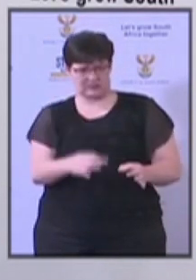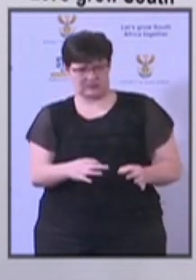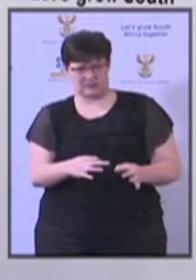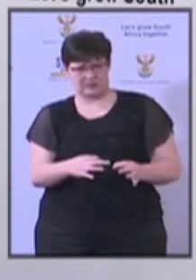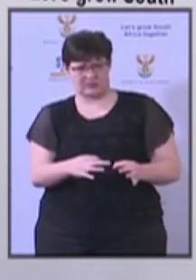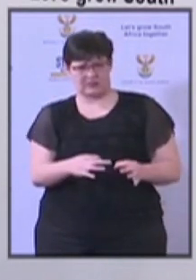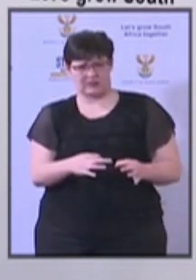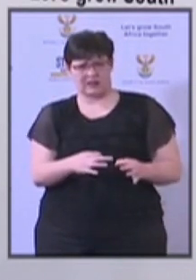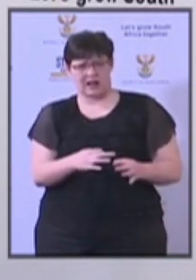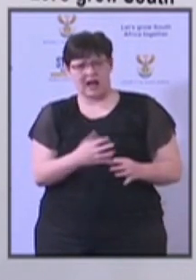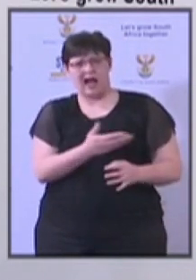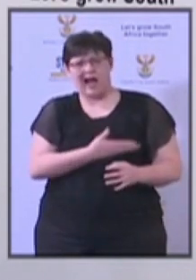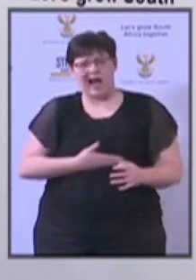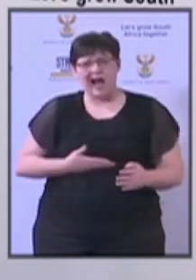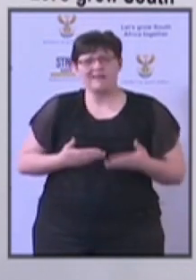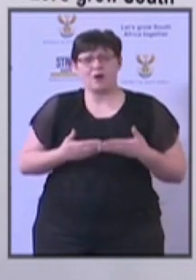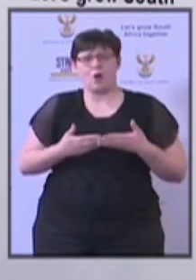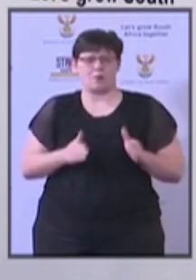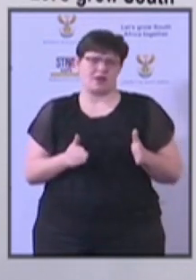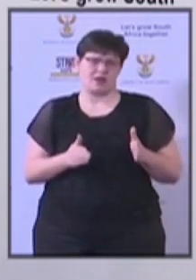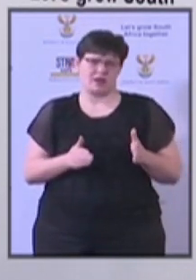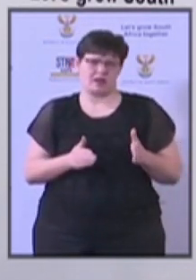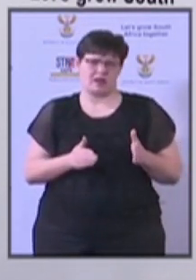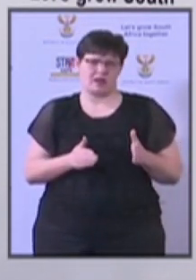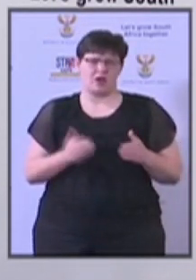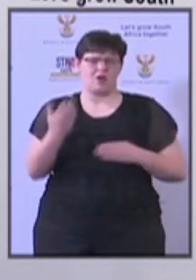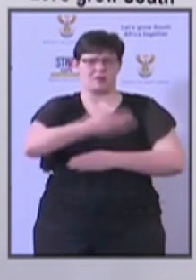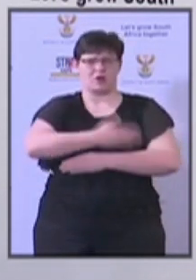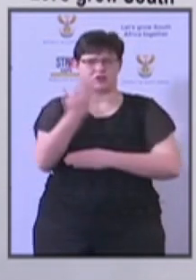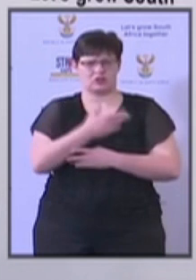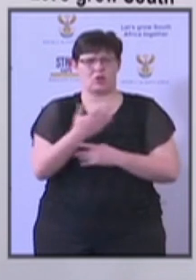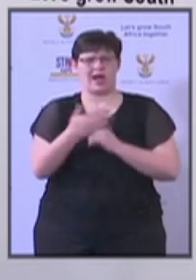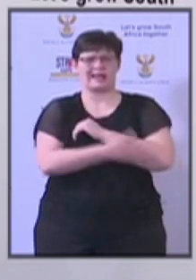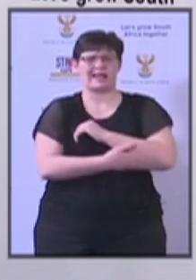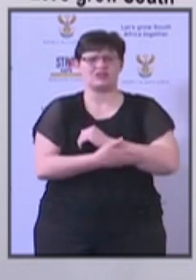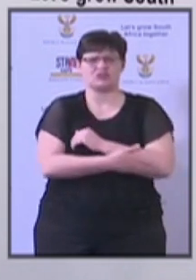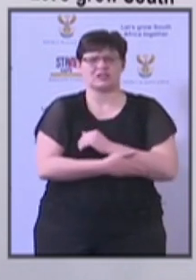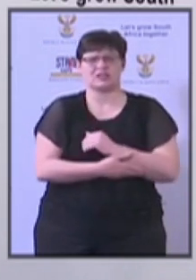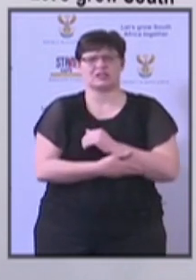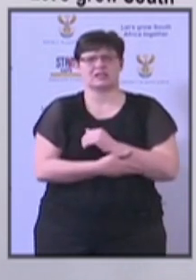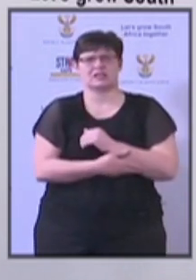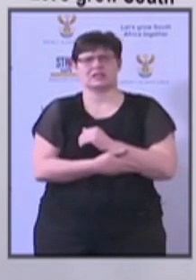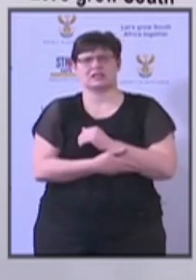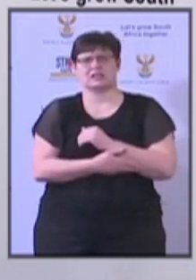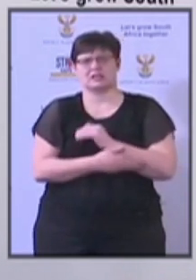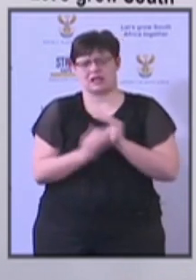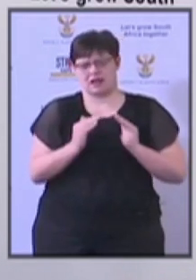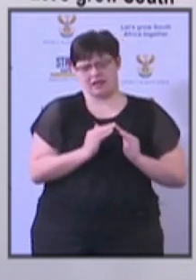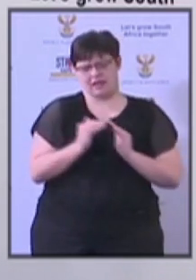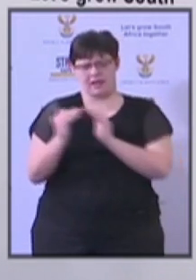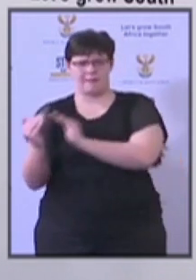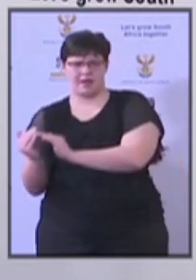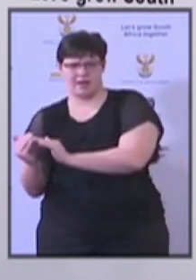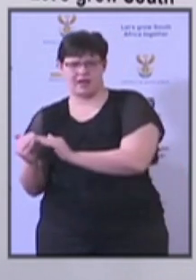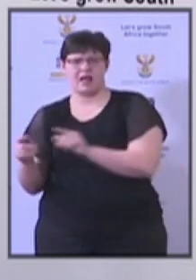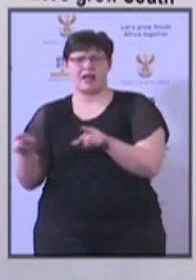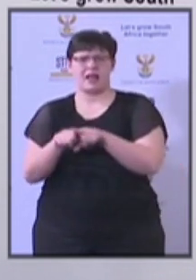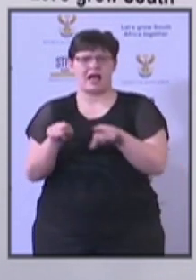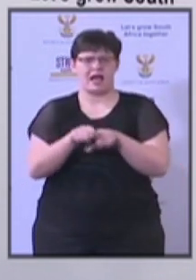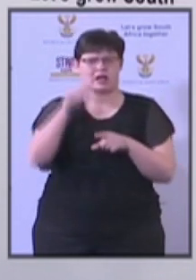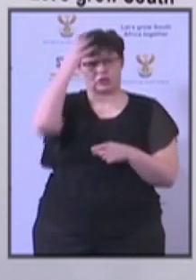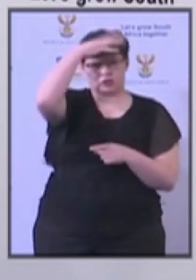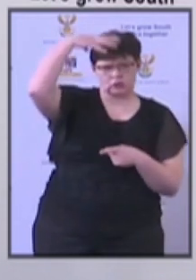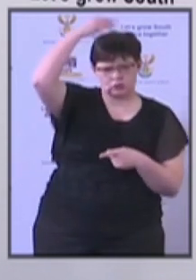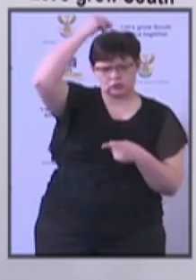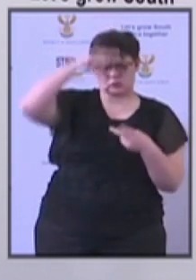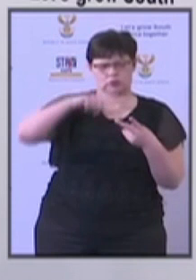partial reopening of the borders with countries which are our neighbors, like Lesotho